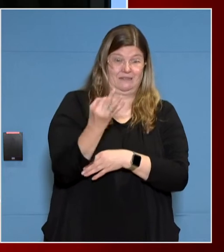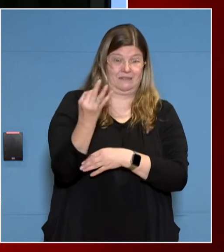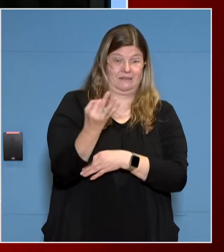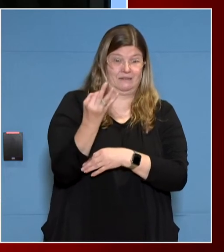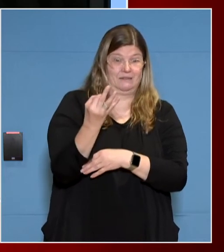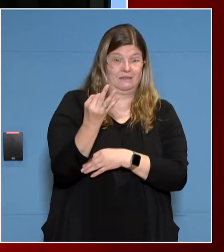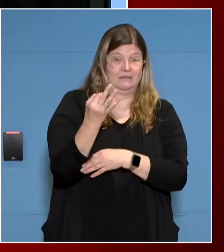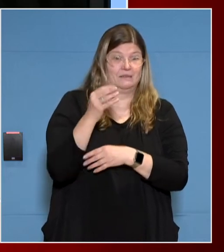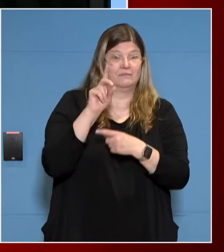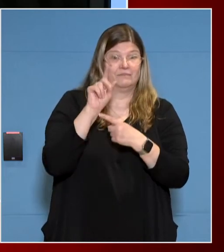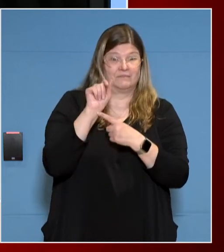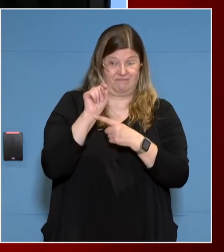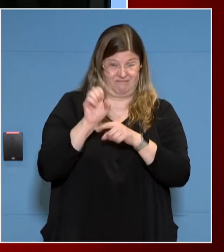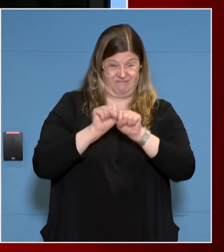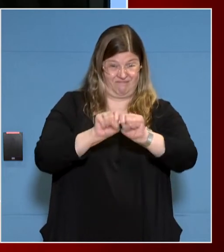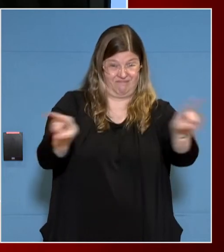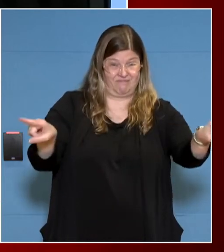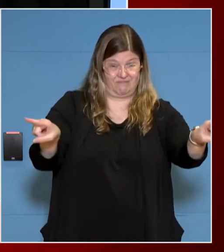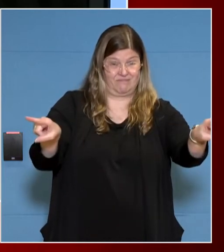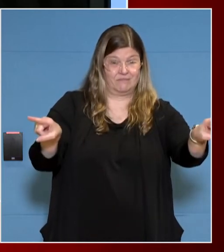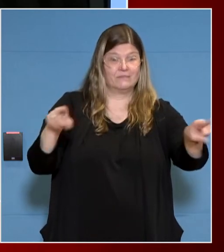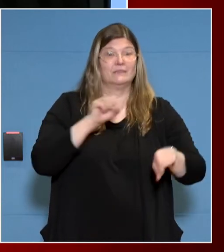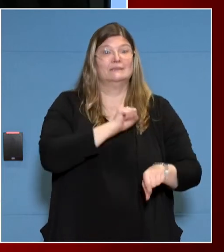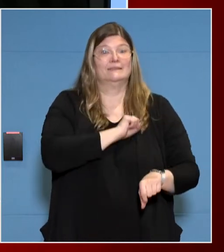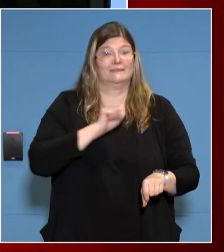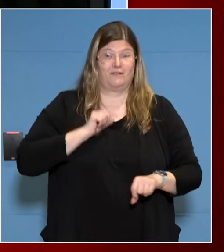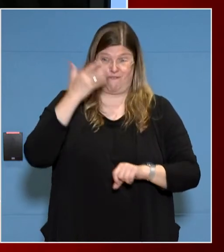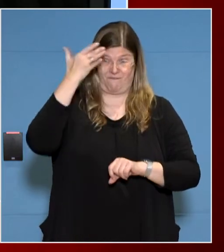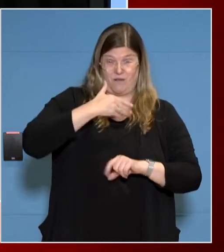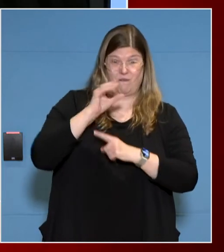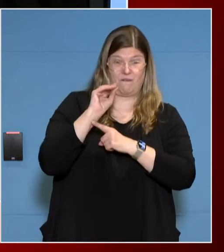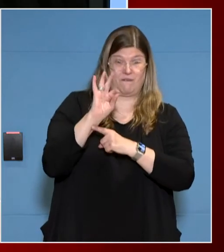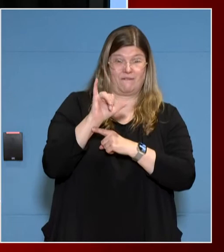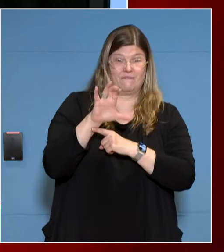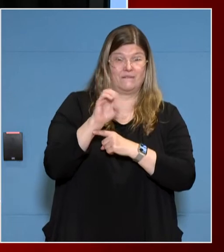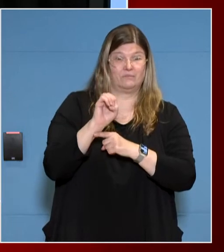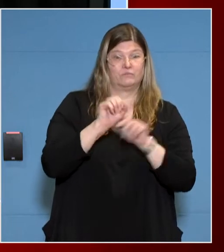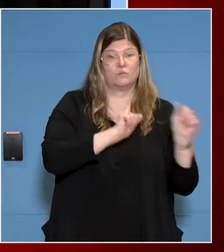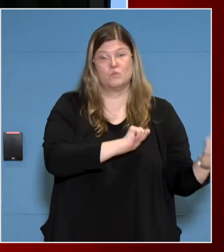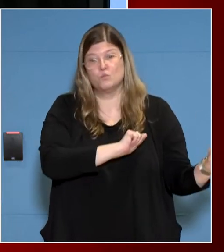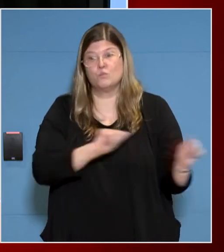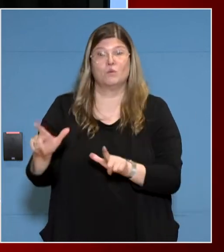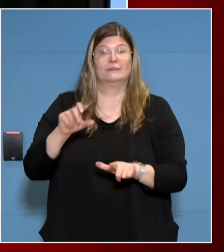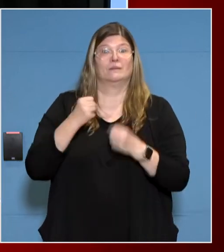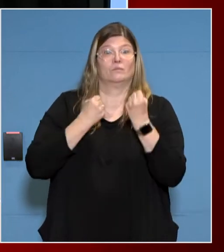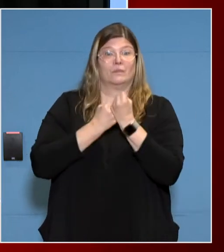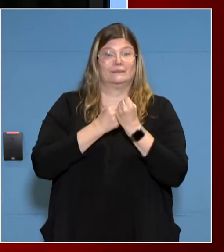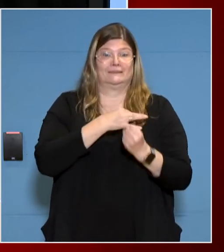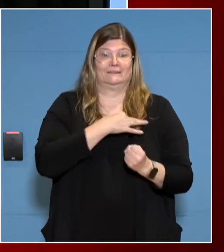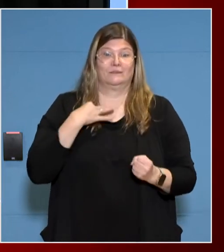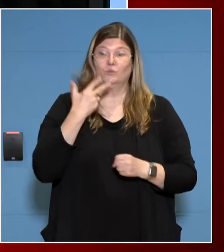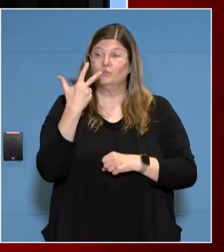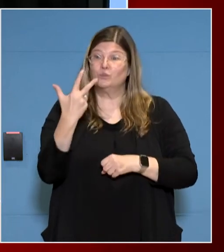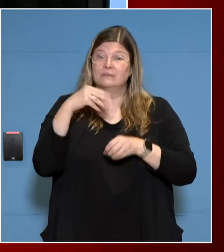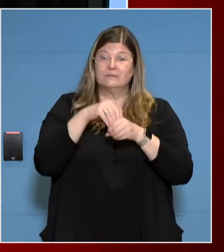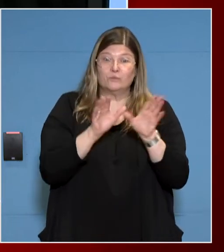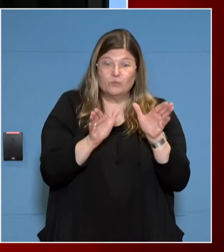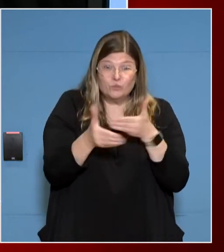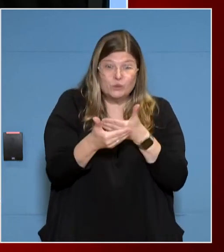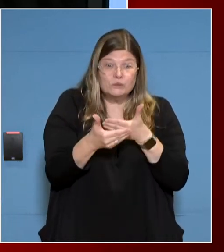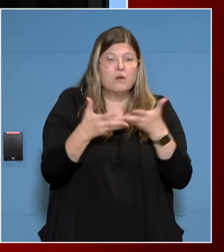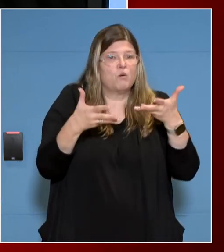I stopped in the front office who were all support staff. 3 people in the room had already gotten their